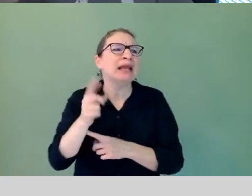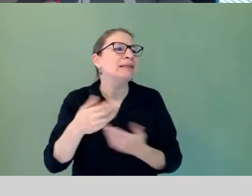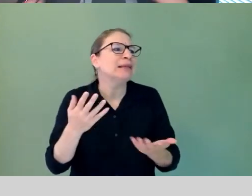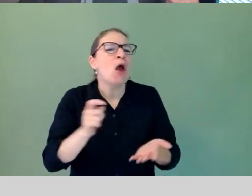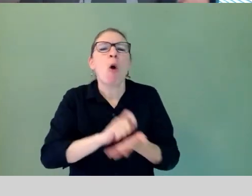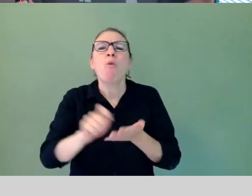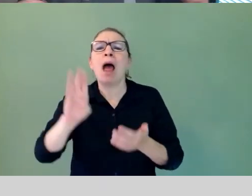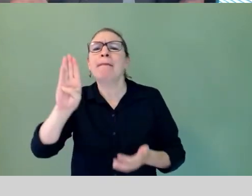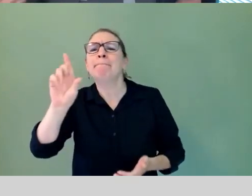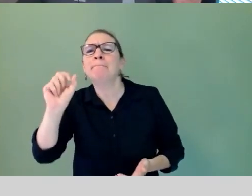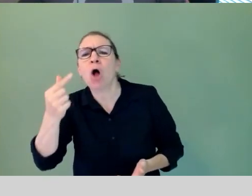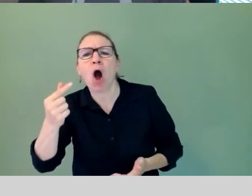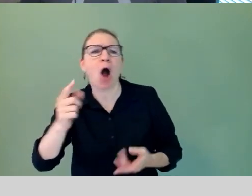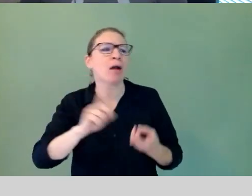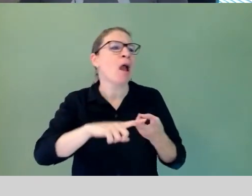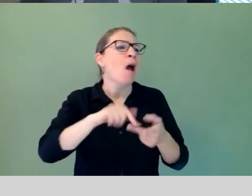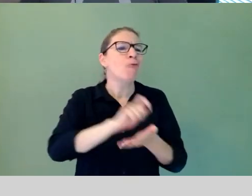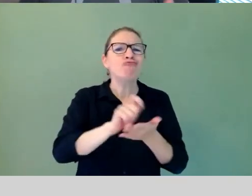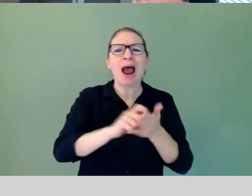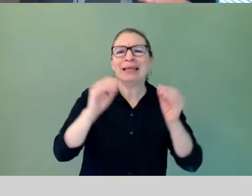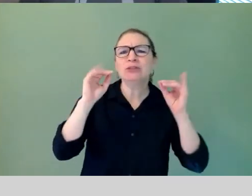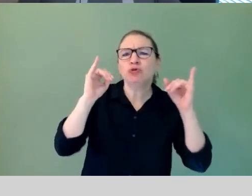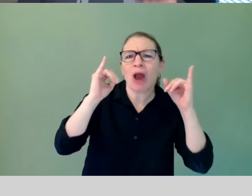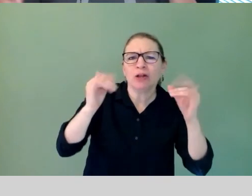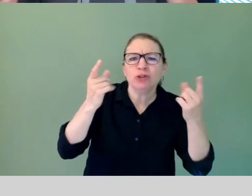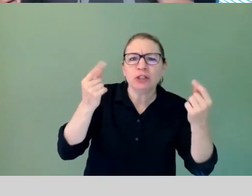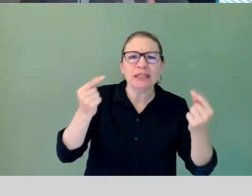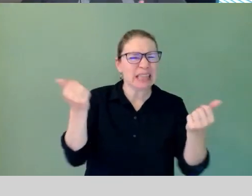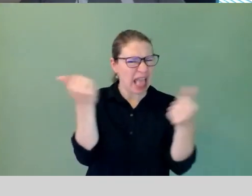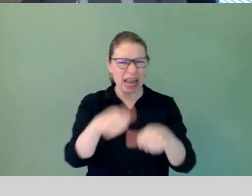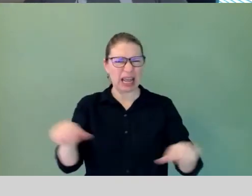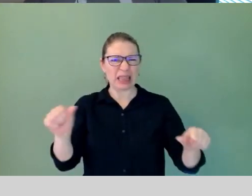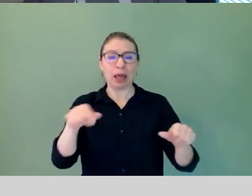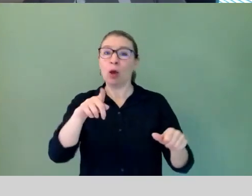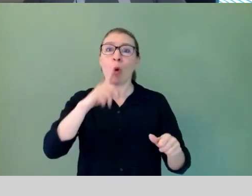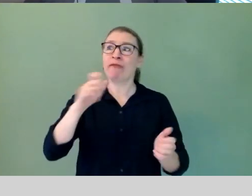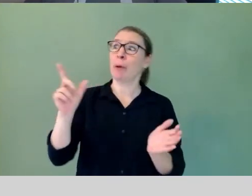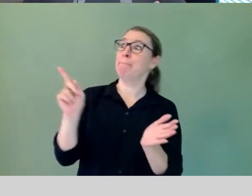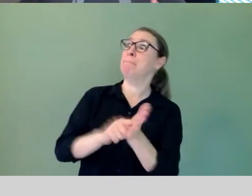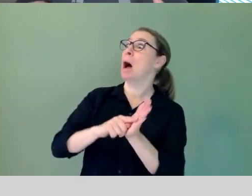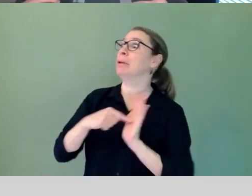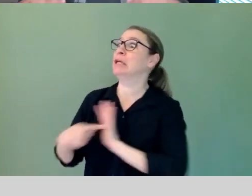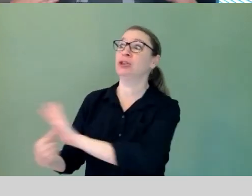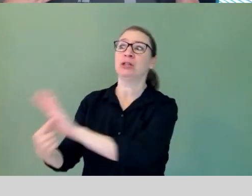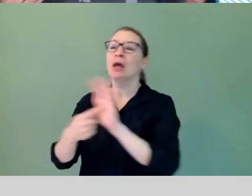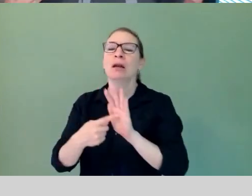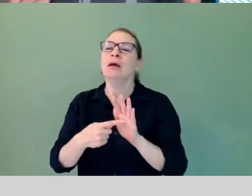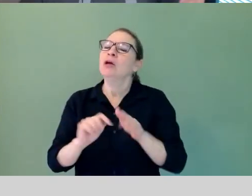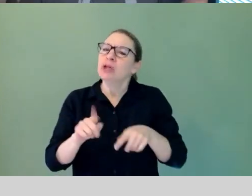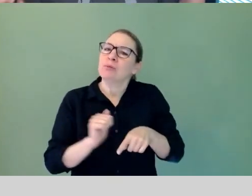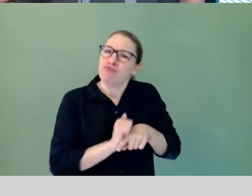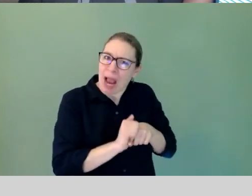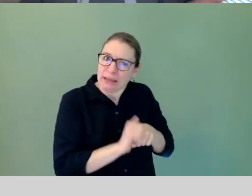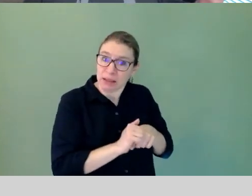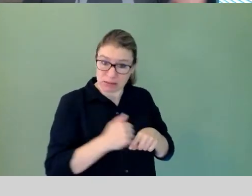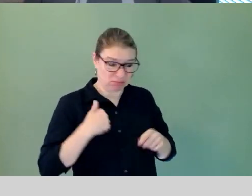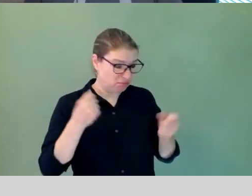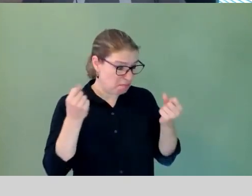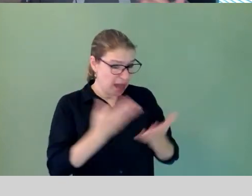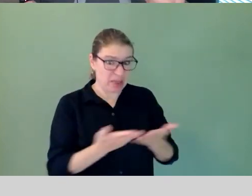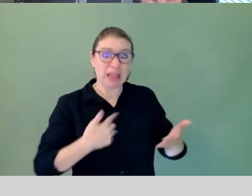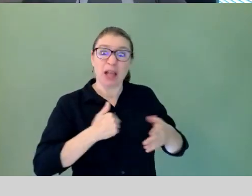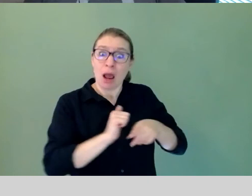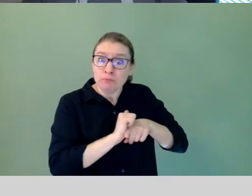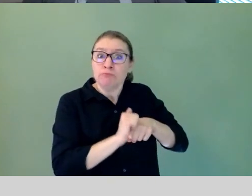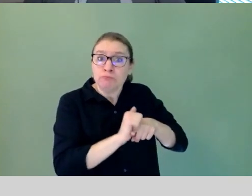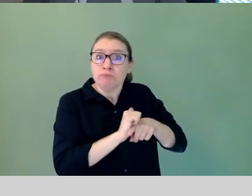instructions, do something. You don't have to publish it. Just because you write it does not mean it needs to be seen by the world. I have a lot of stuff that I've written that I've never published because